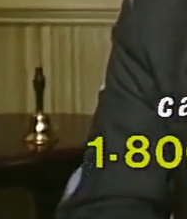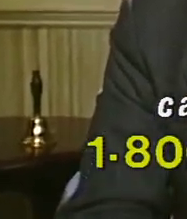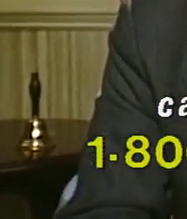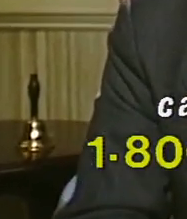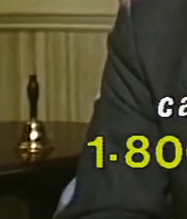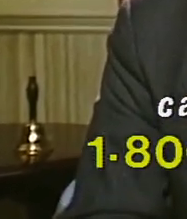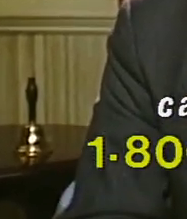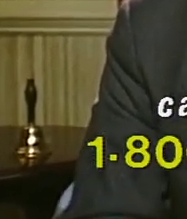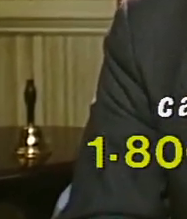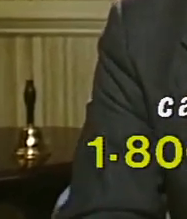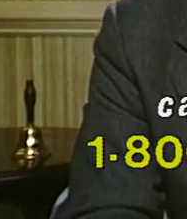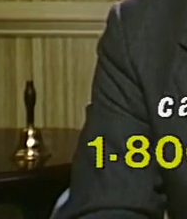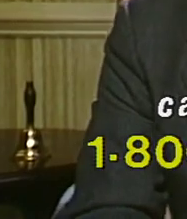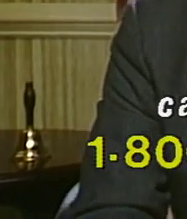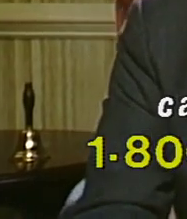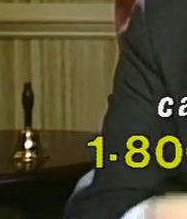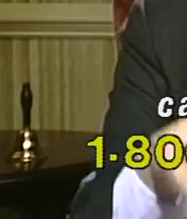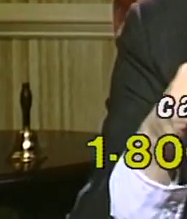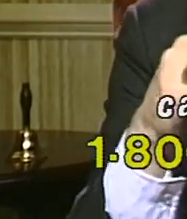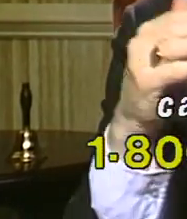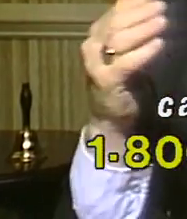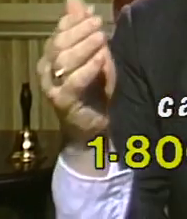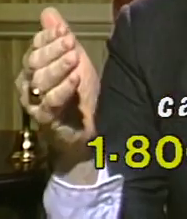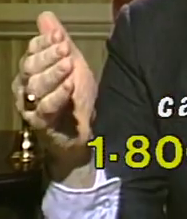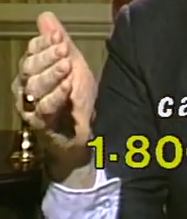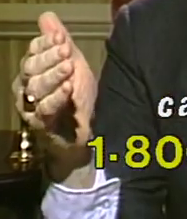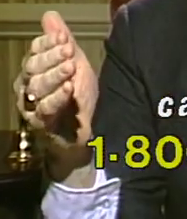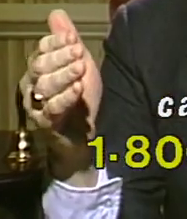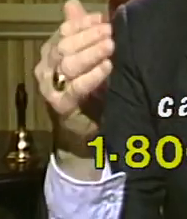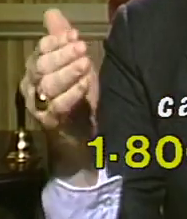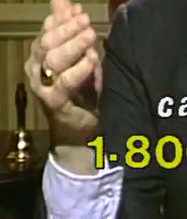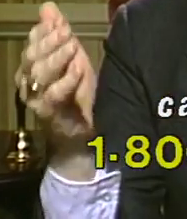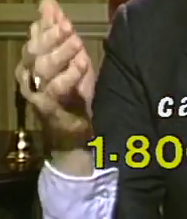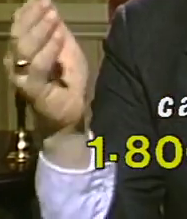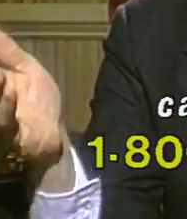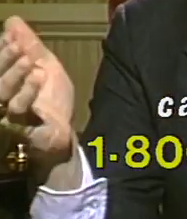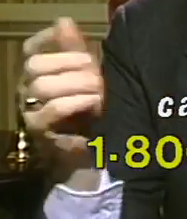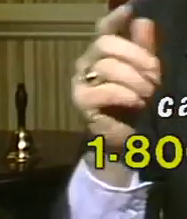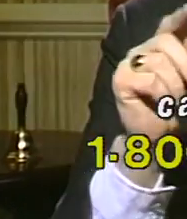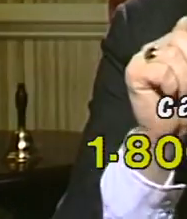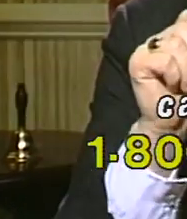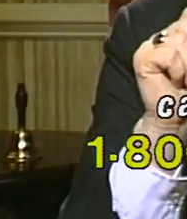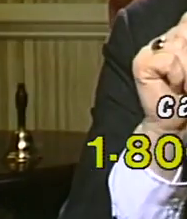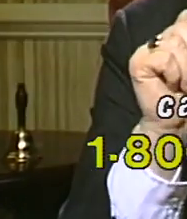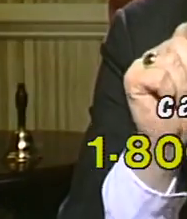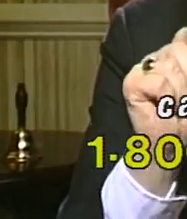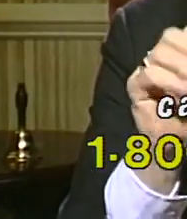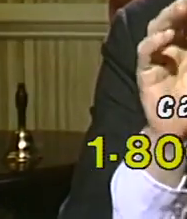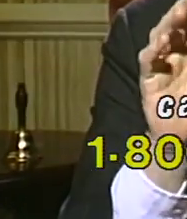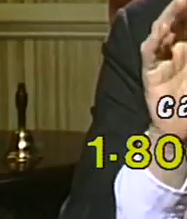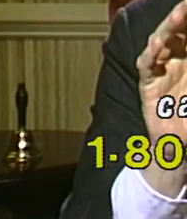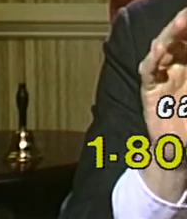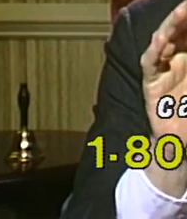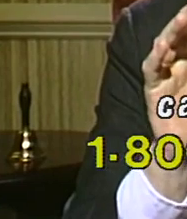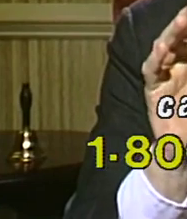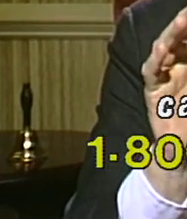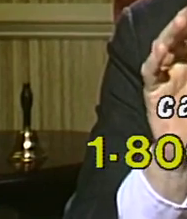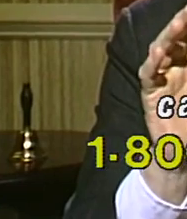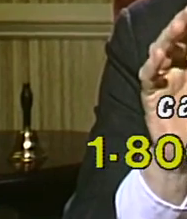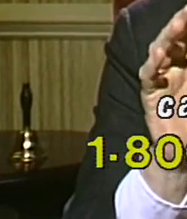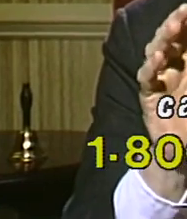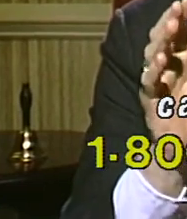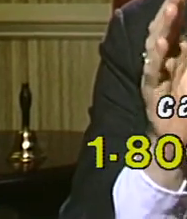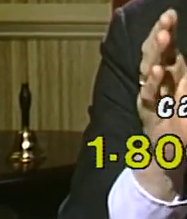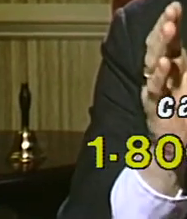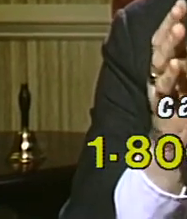monthly gift. Our faith partners, some give more than $10 a month, $15, $20, $25, but most of them give at least $10 a month,